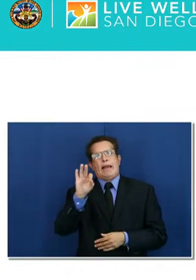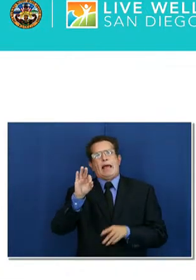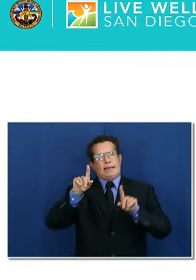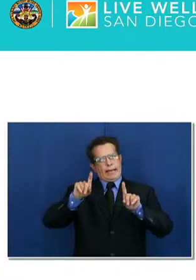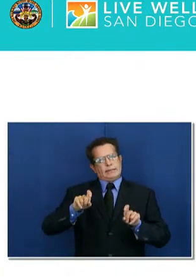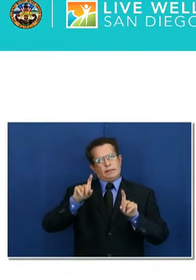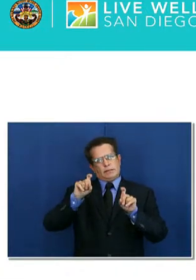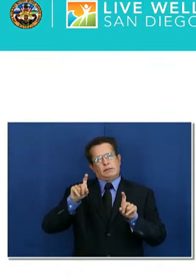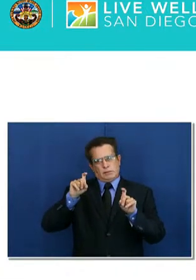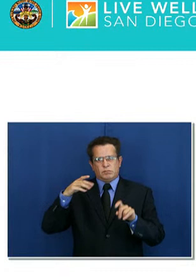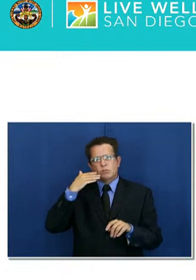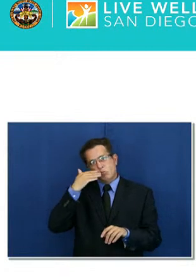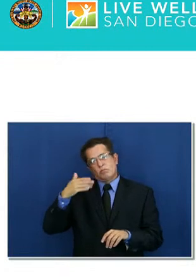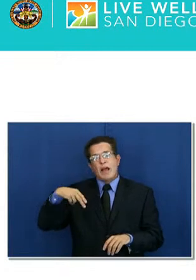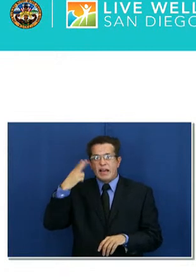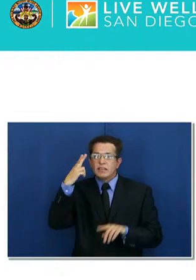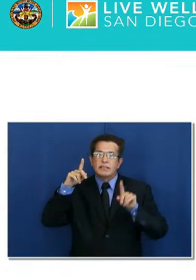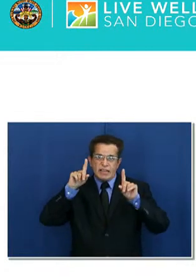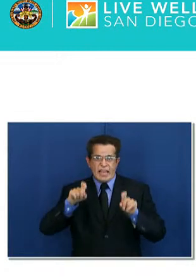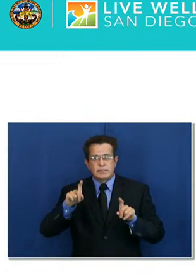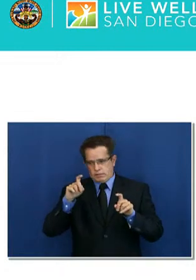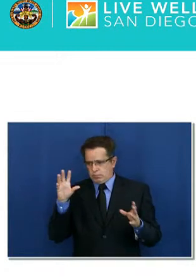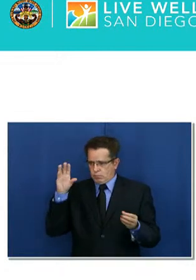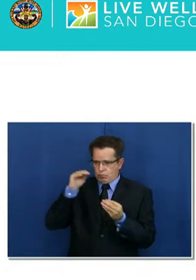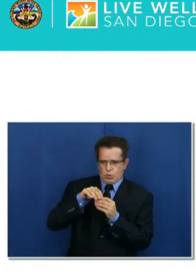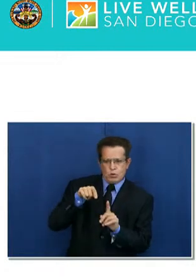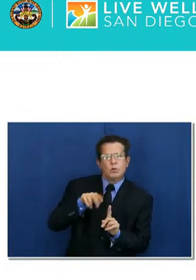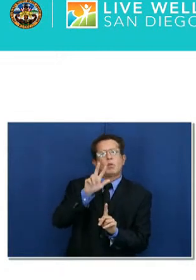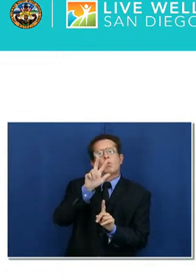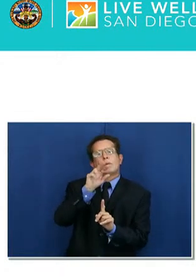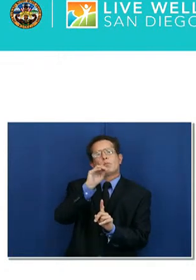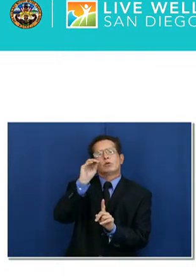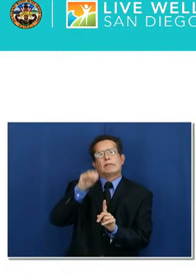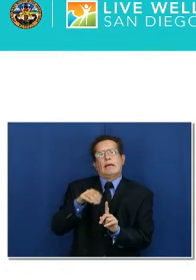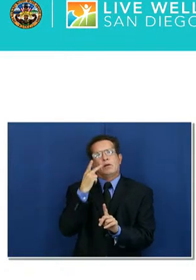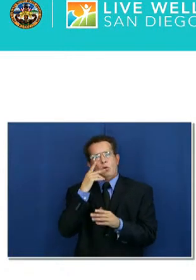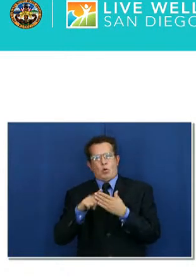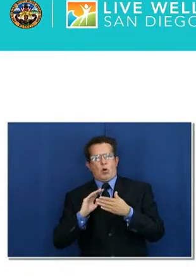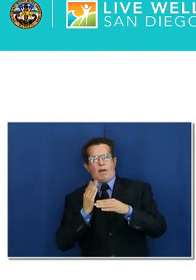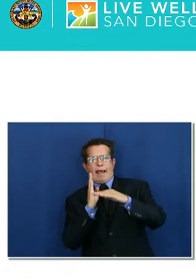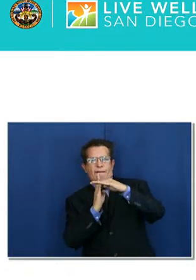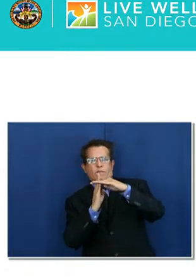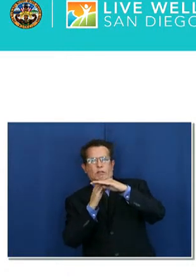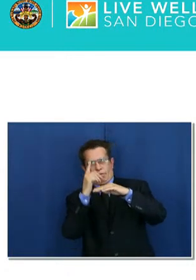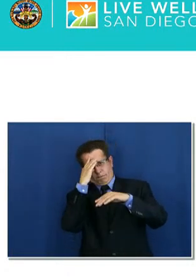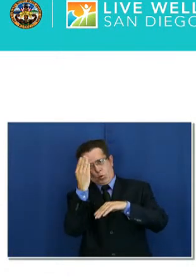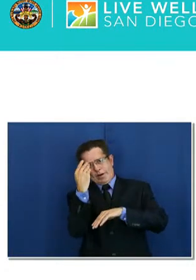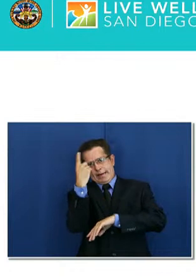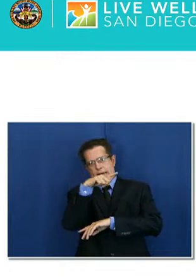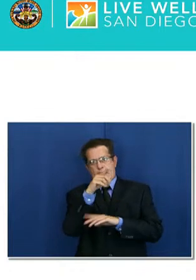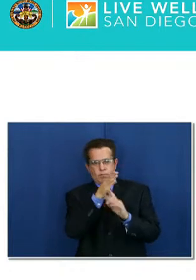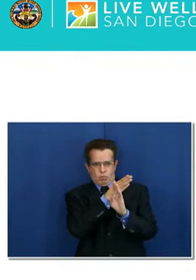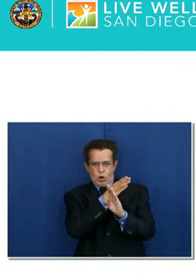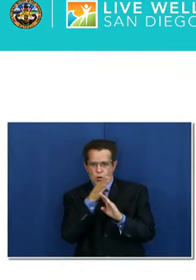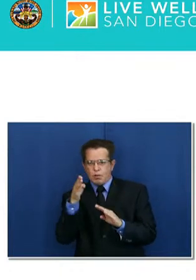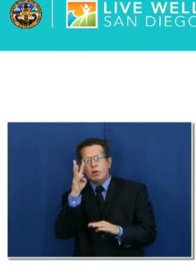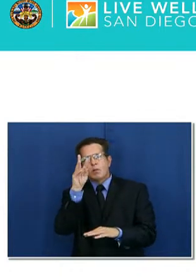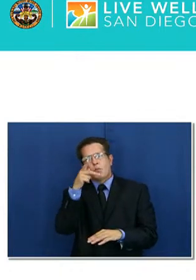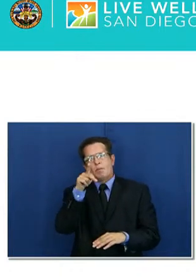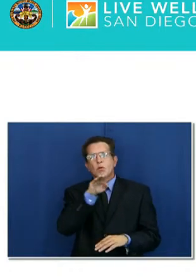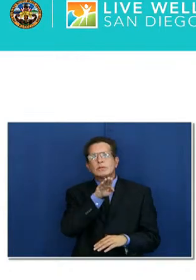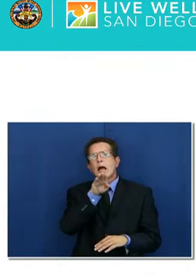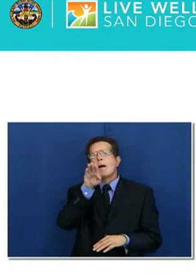10,499 tests. We're reporting 3%, and again, you see that rolling 14-day average, and the purple line was heading down, went up a little